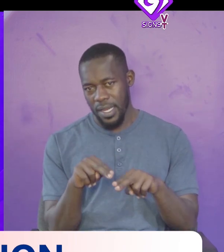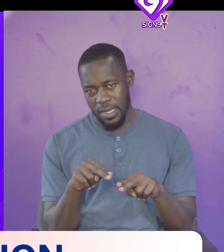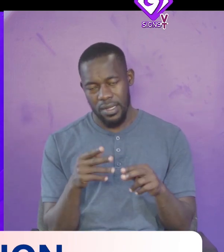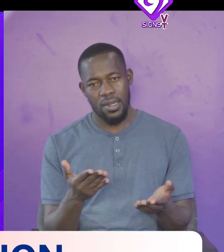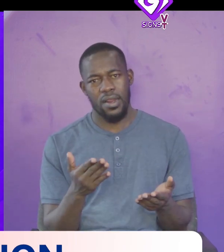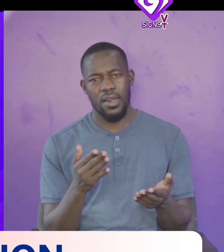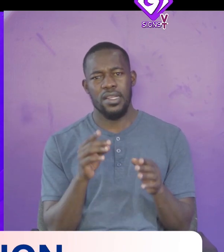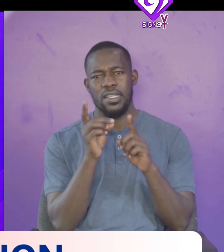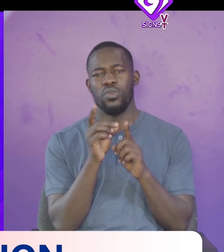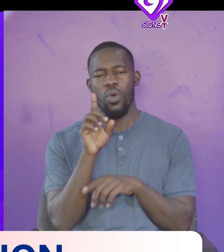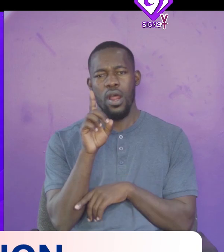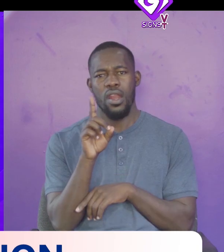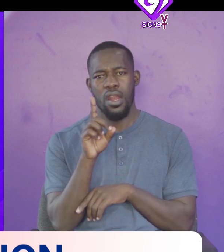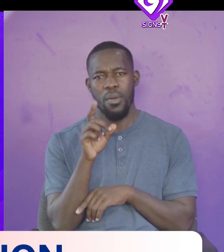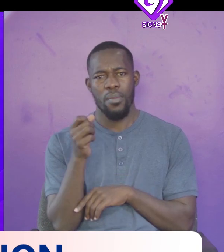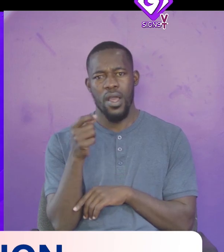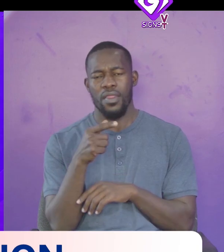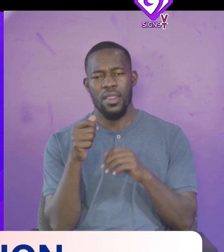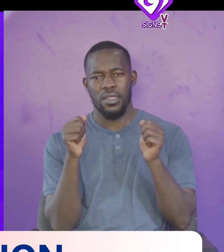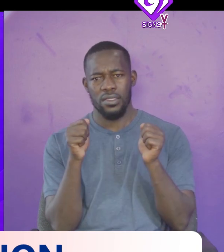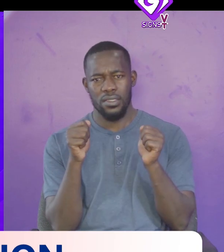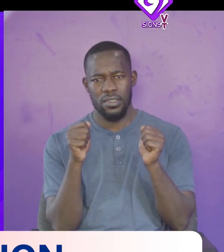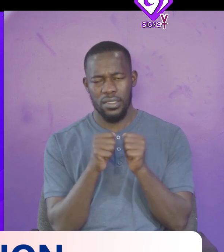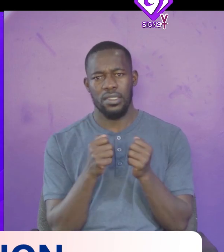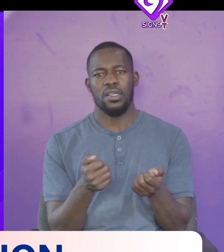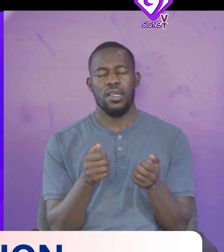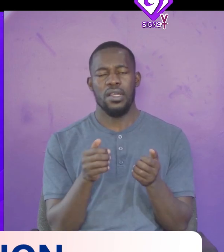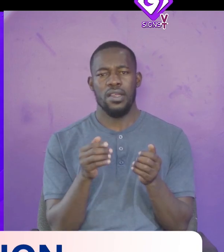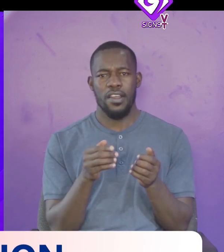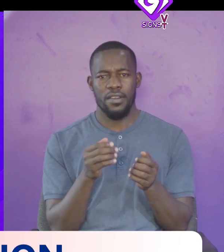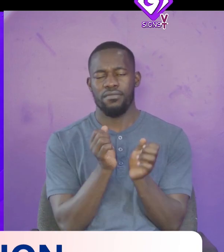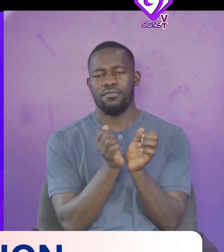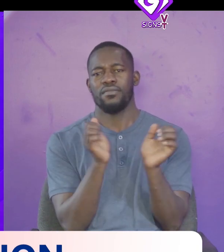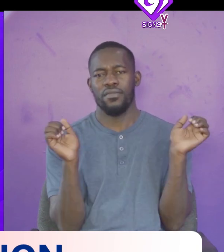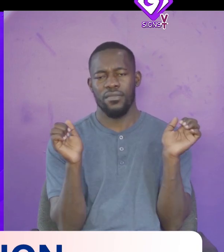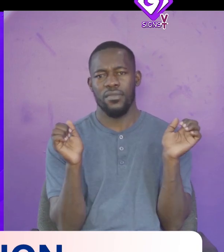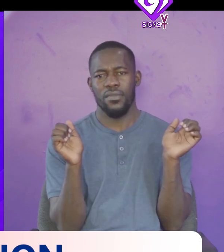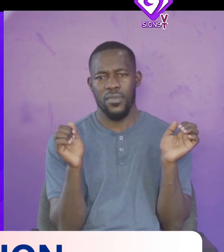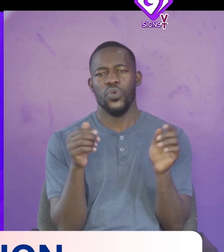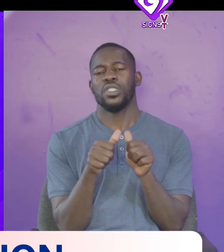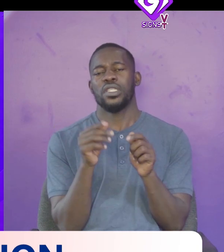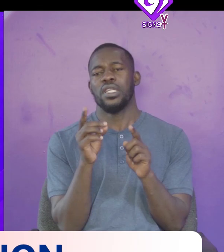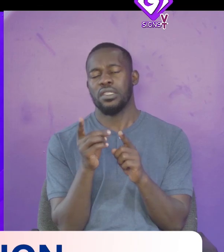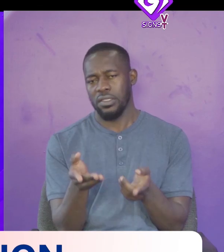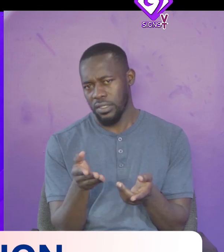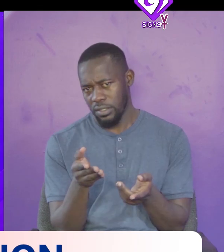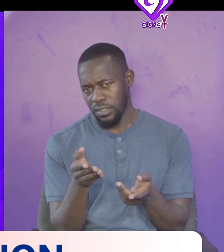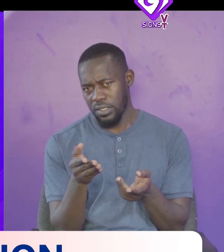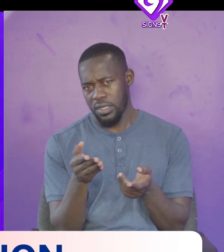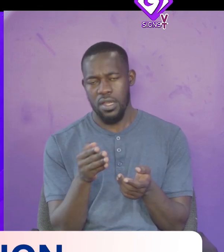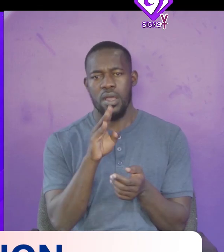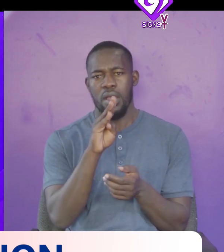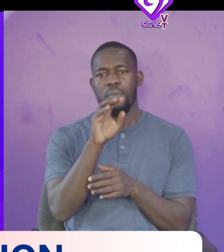of October. We were released on the 7th of November. These by-elections... 38 days. Yeah, these by-elections are